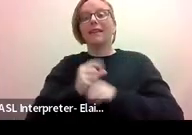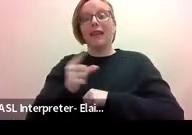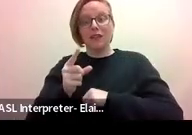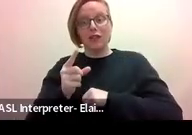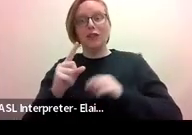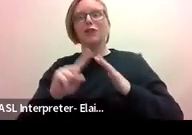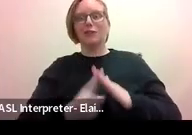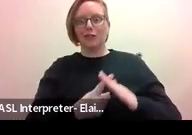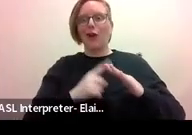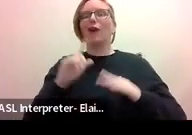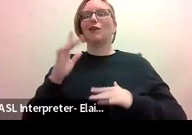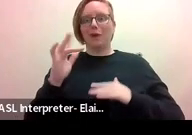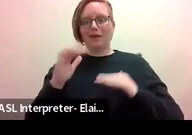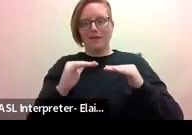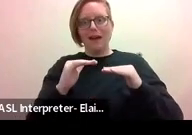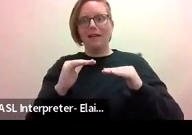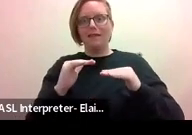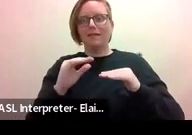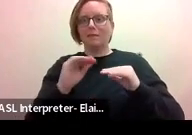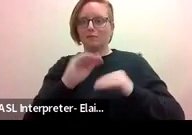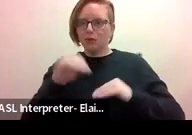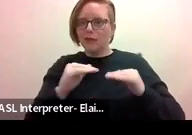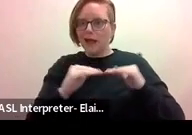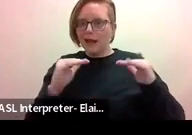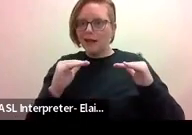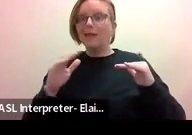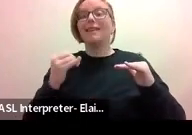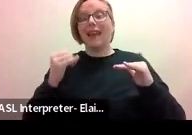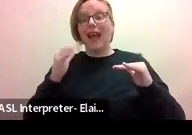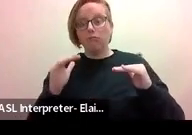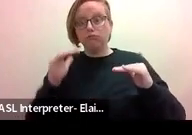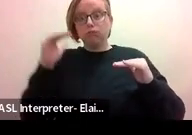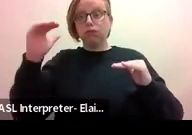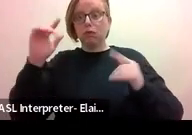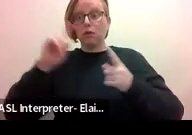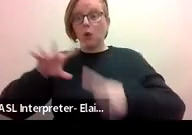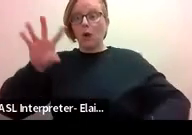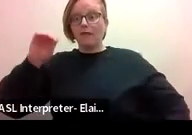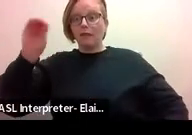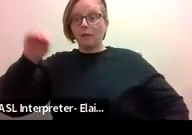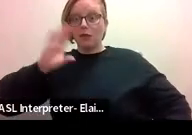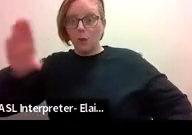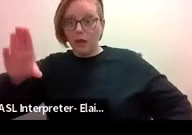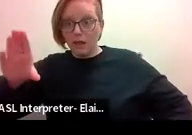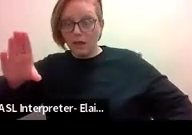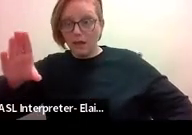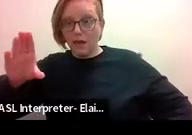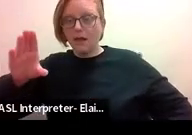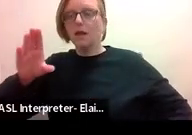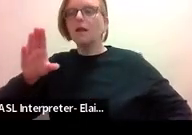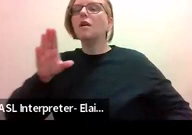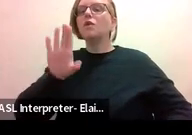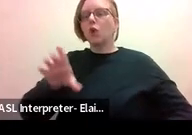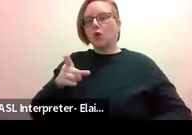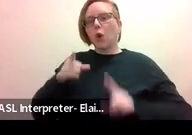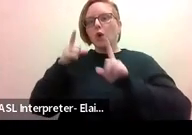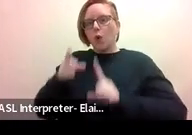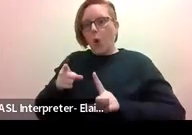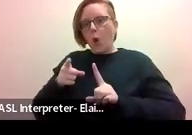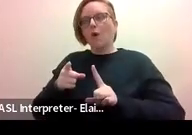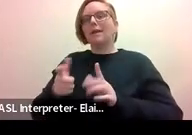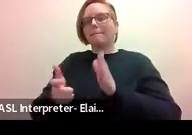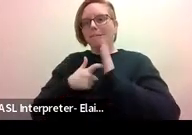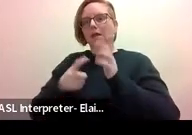50% independence, that kind of thing. Really, you need to write your goals in such a way that they can be achieved in